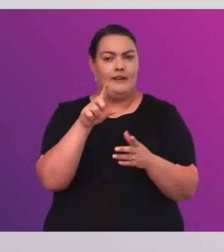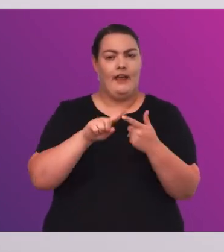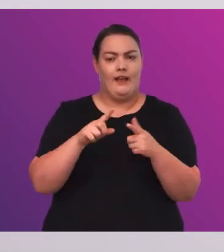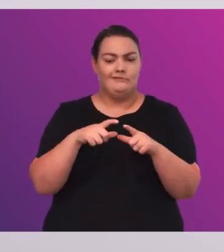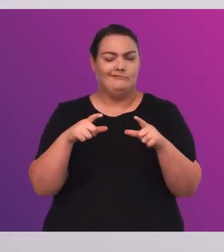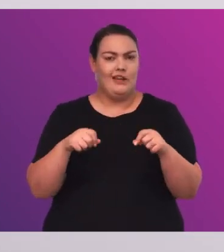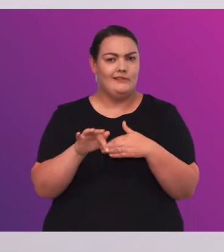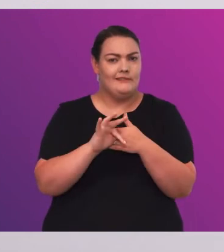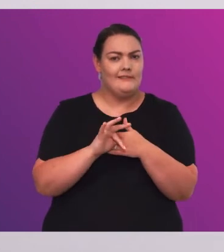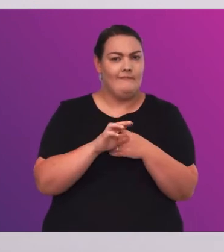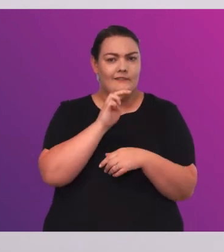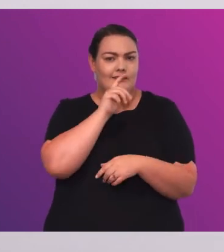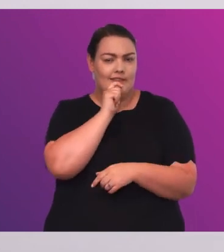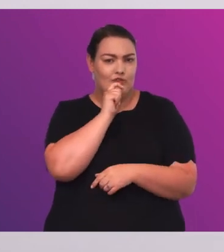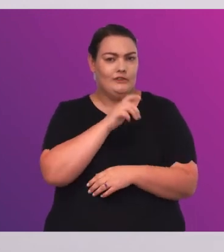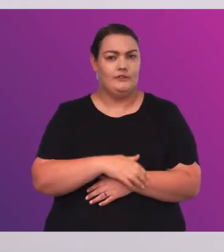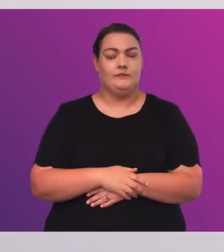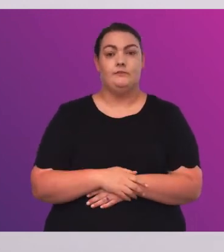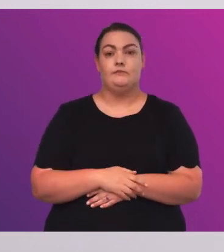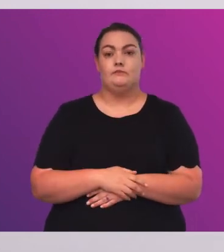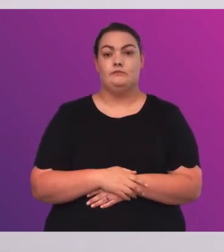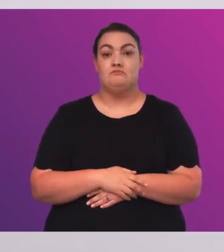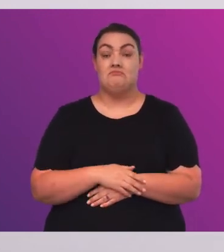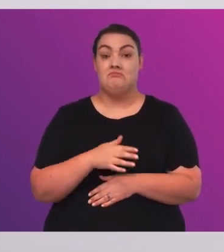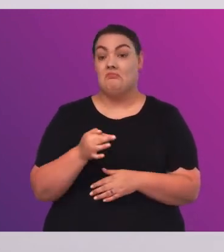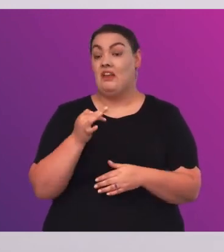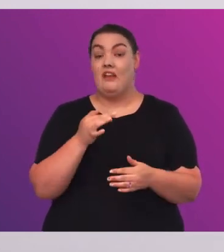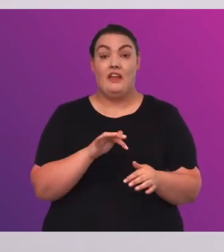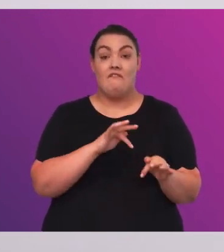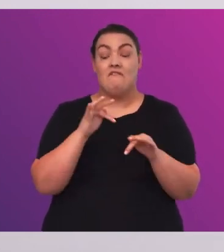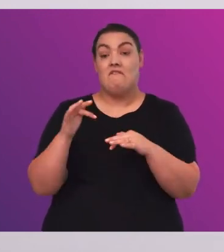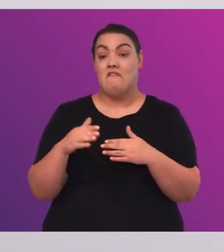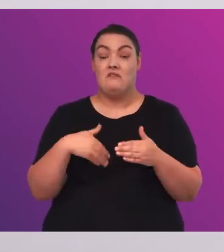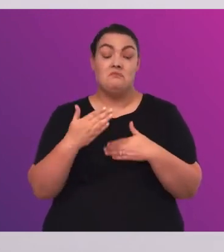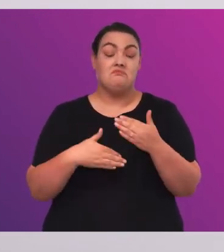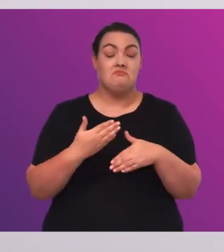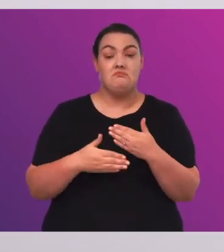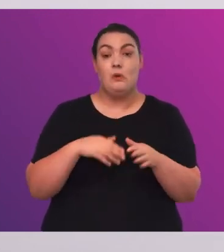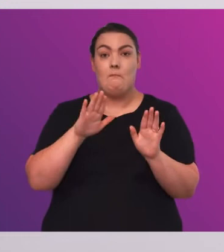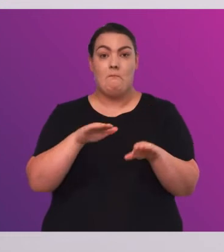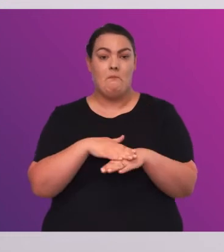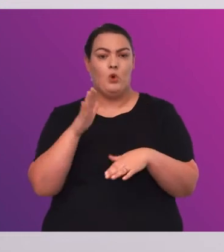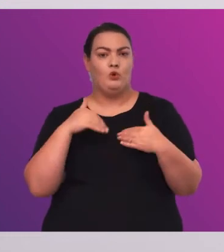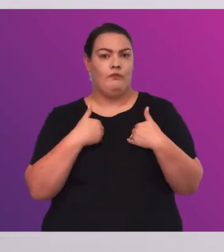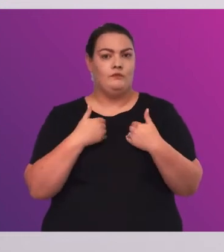When you become more comfortable using your bank account, you may want to look to manage your account online.